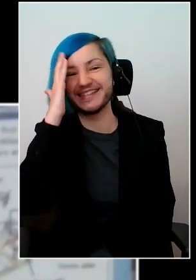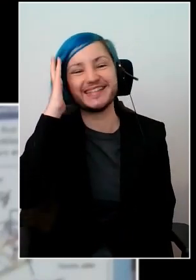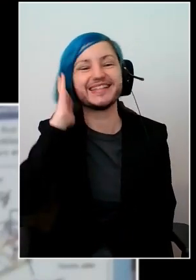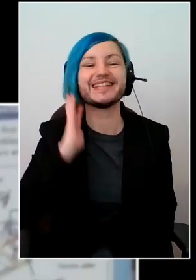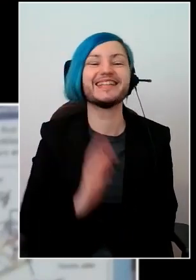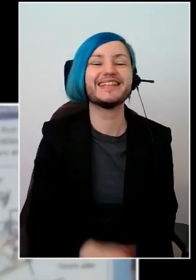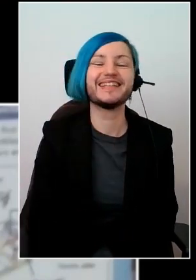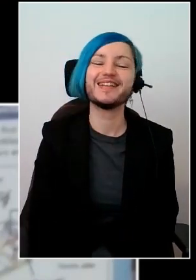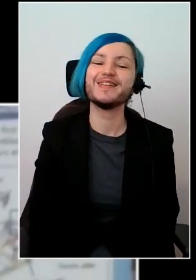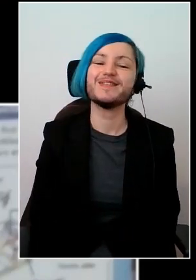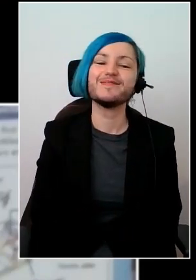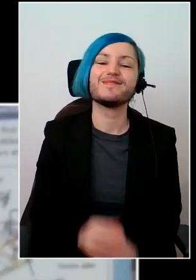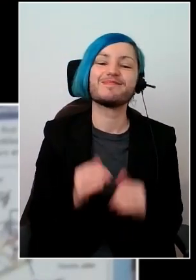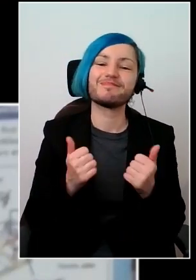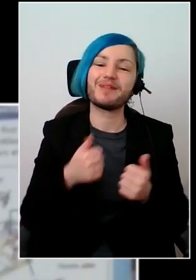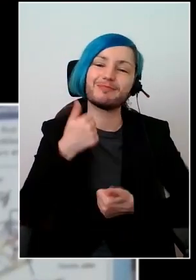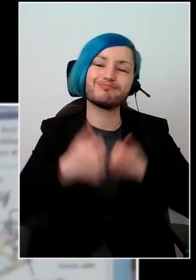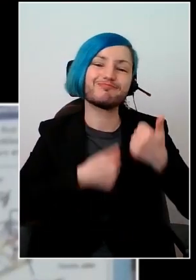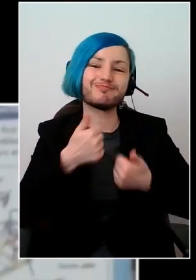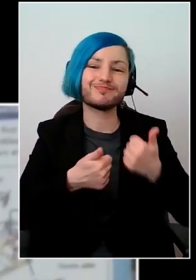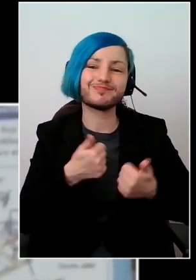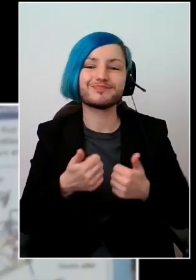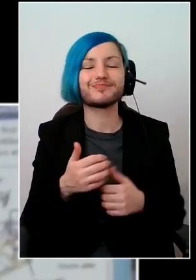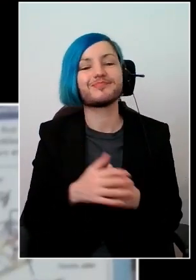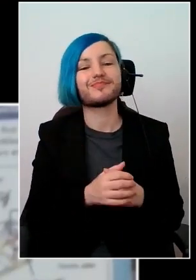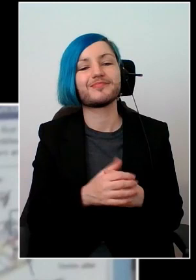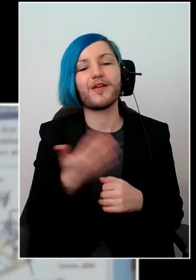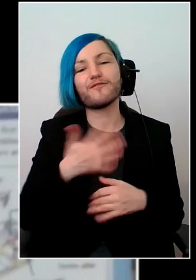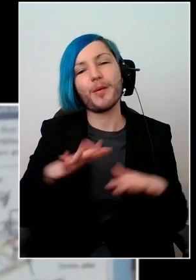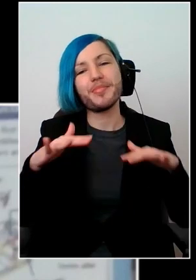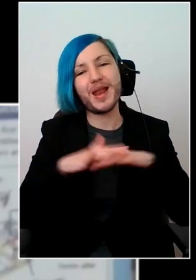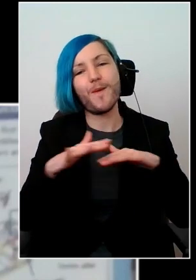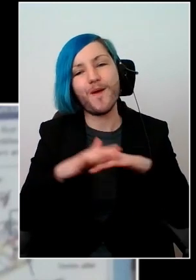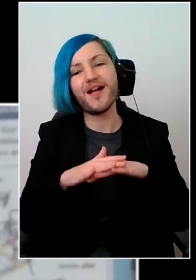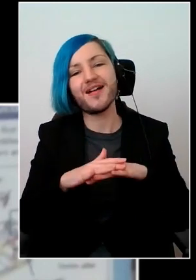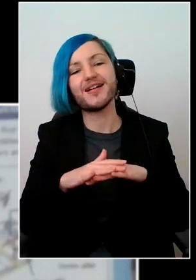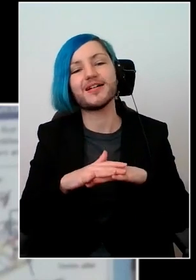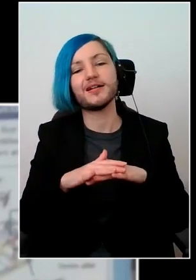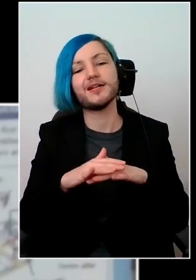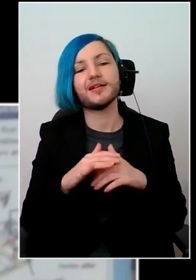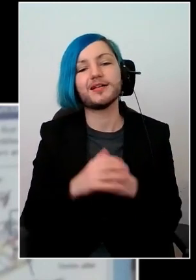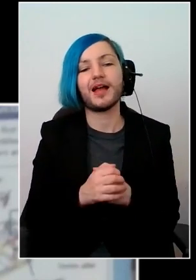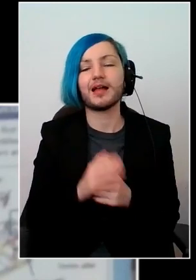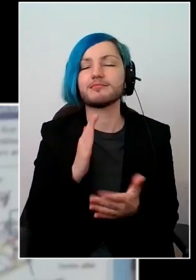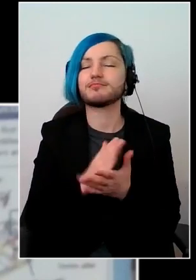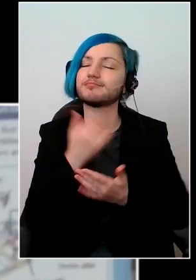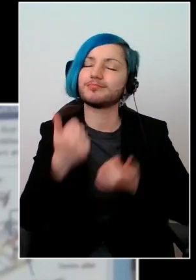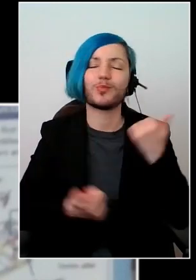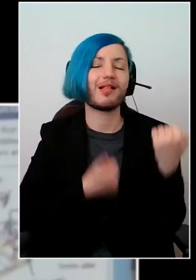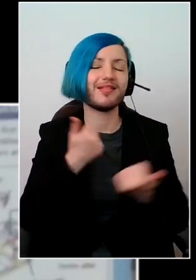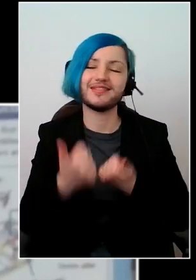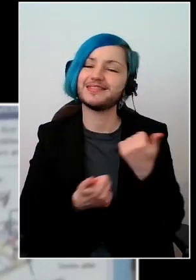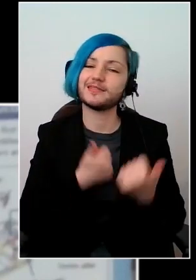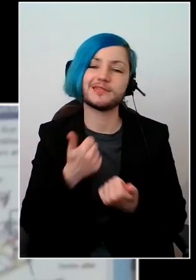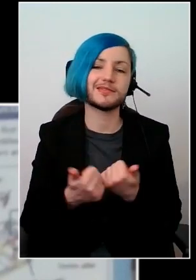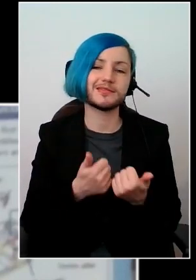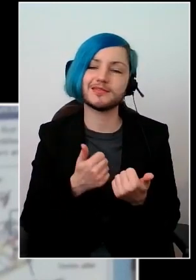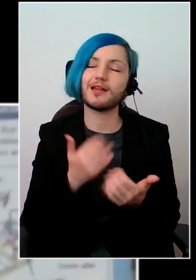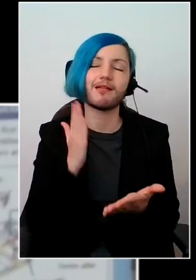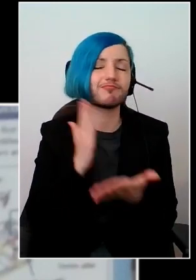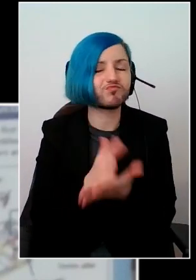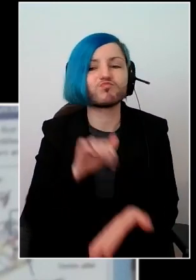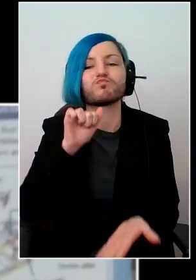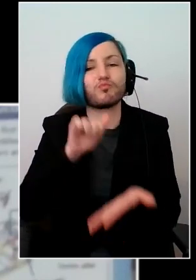But congratulations on behalf of the network, and very, very well done. You really deserve